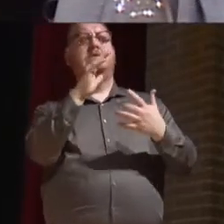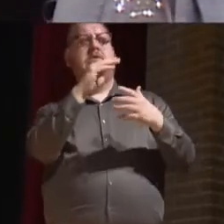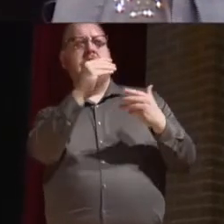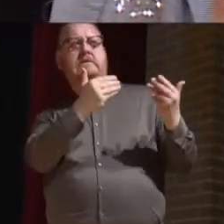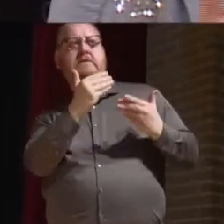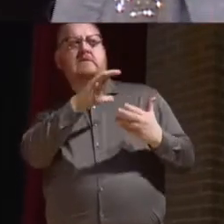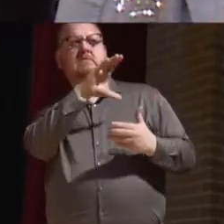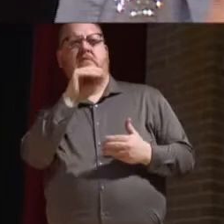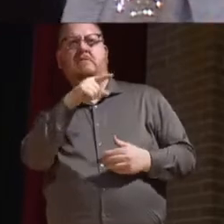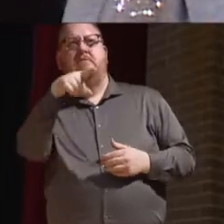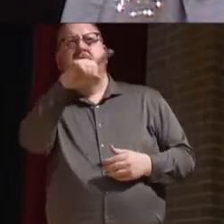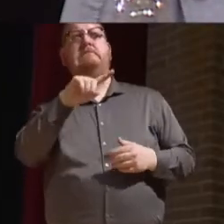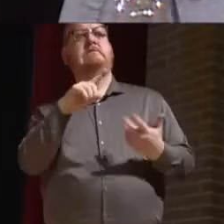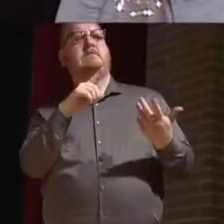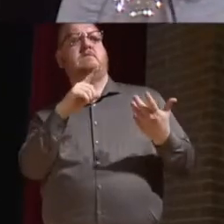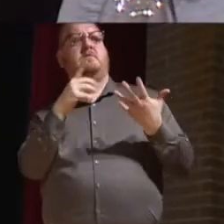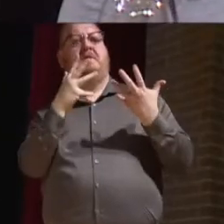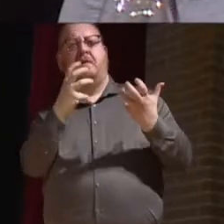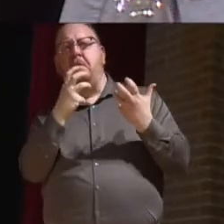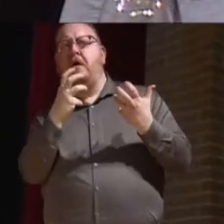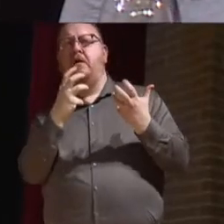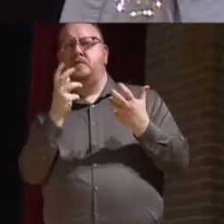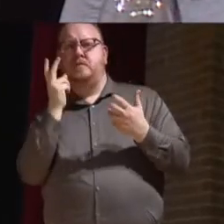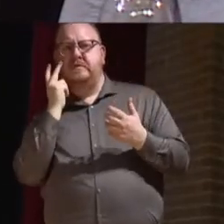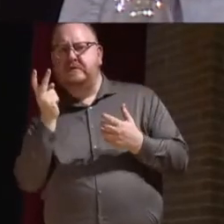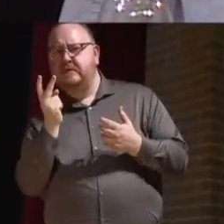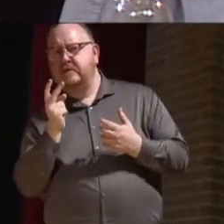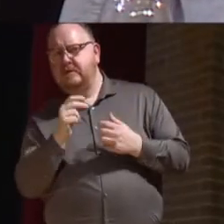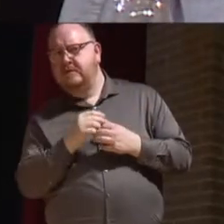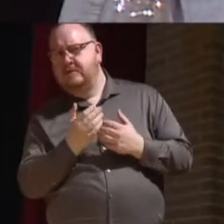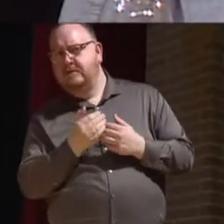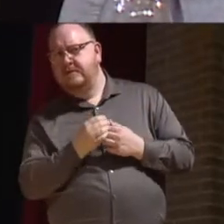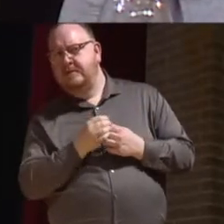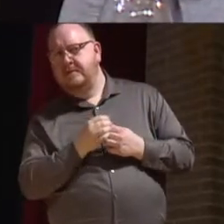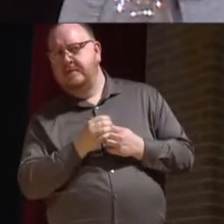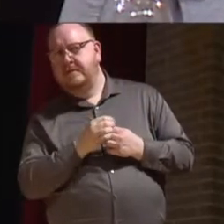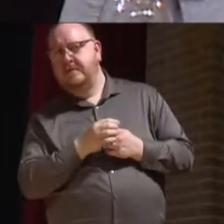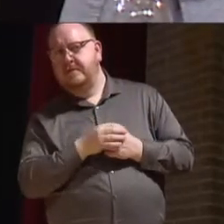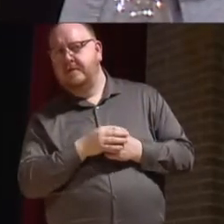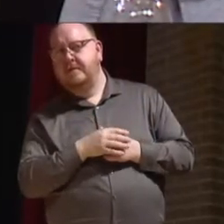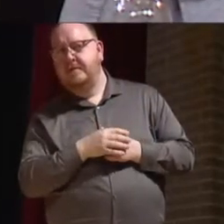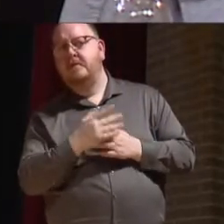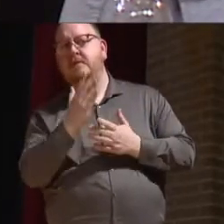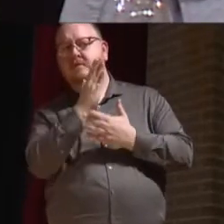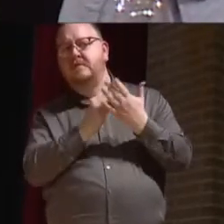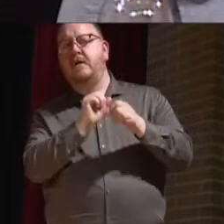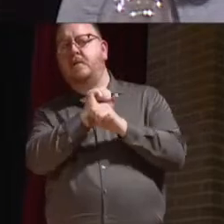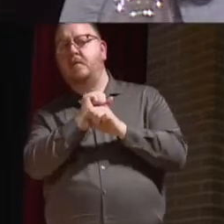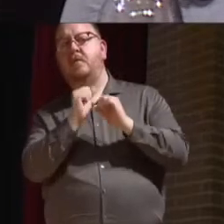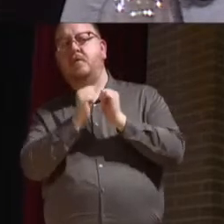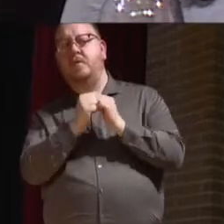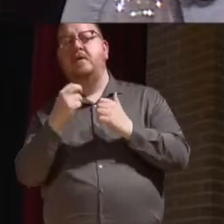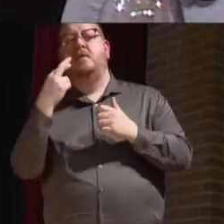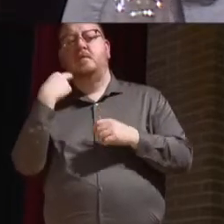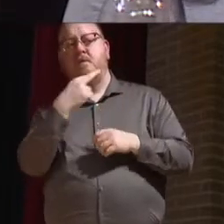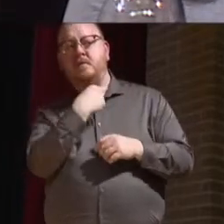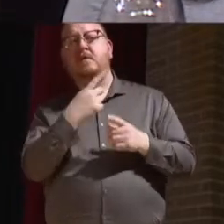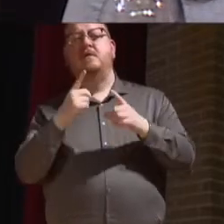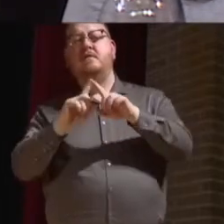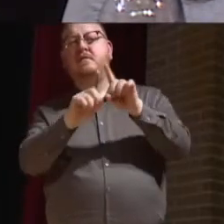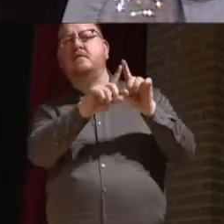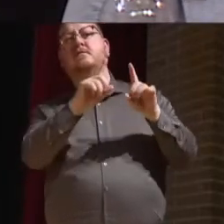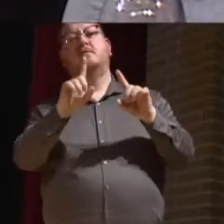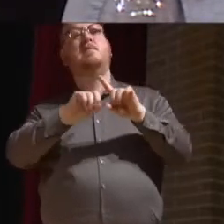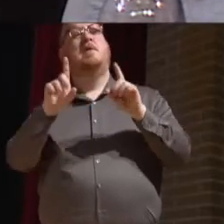done obviously some work organically with Italia Gardens, which has been great for both, but certainly